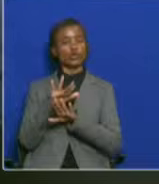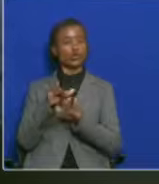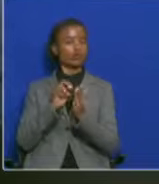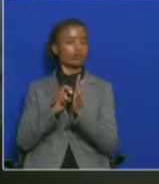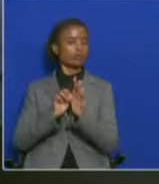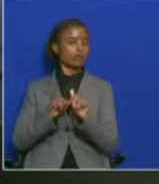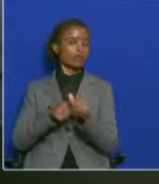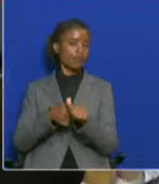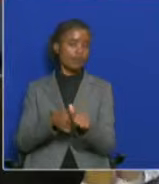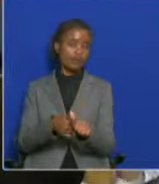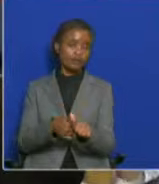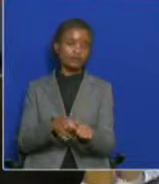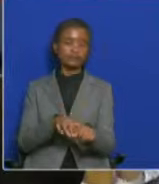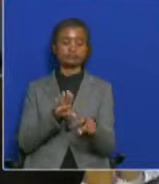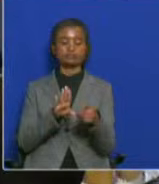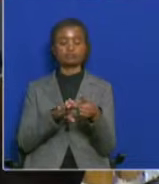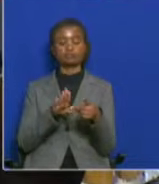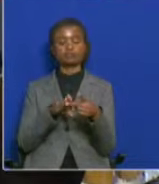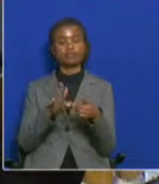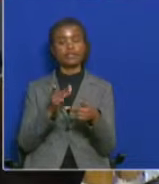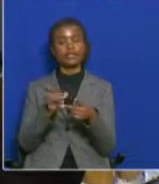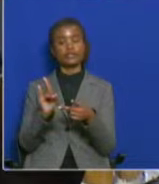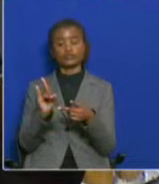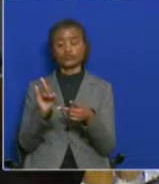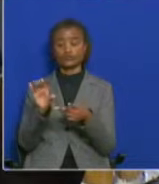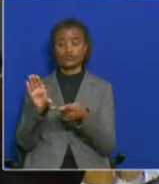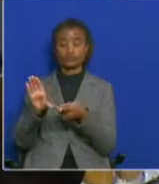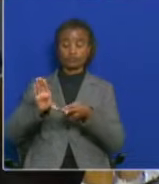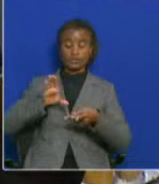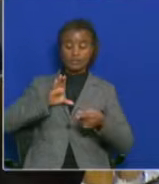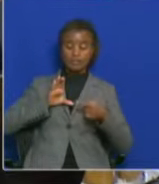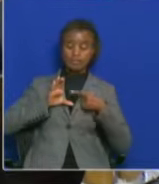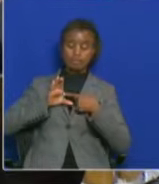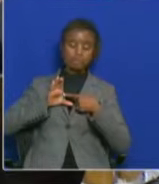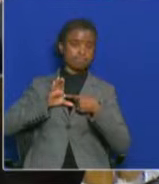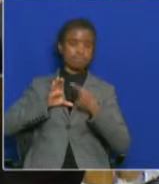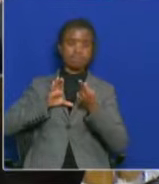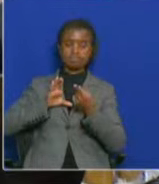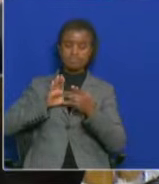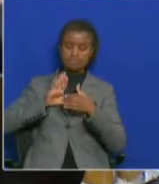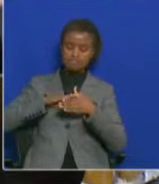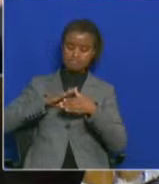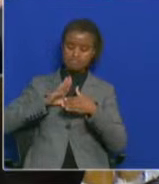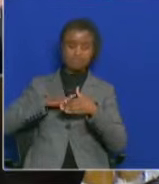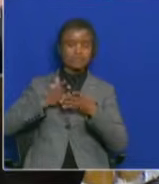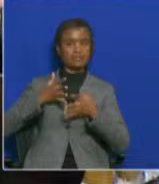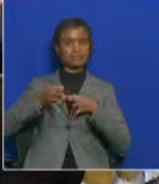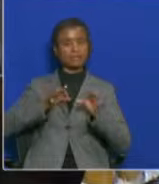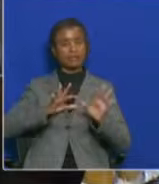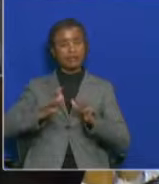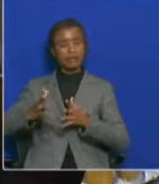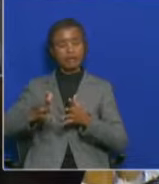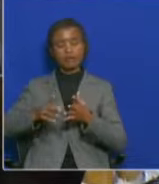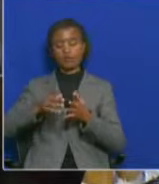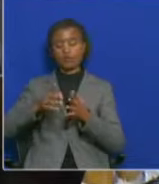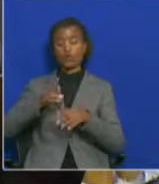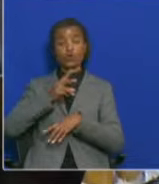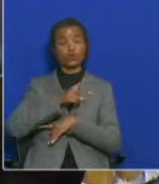cash income, and failure to pay tax, VAT and excise duty.